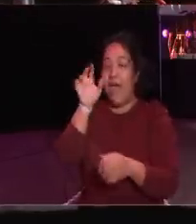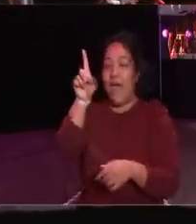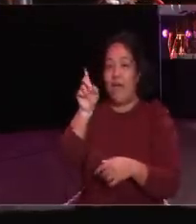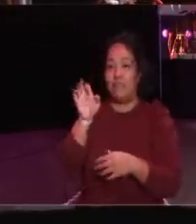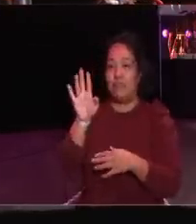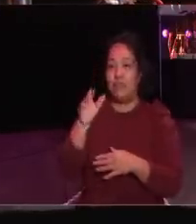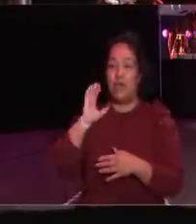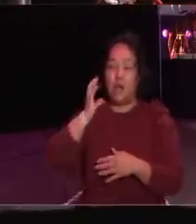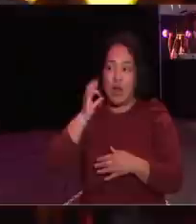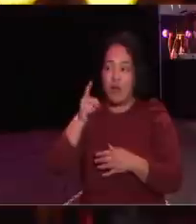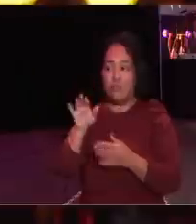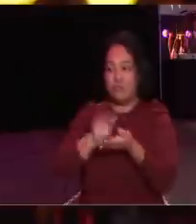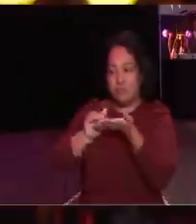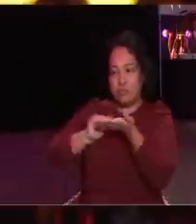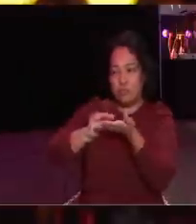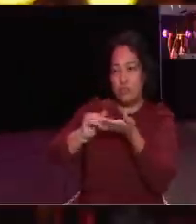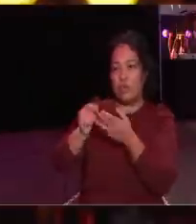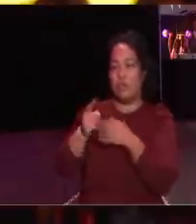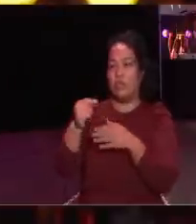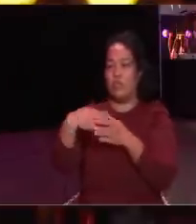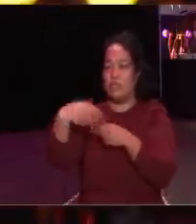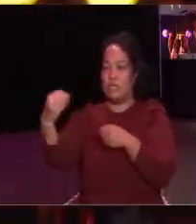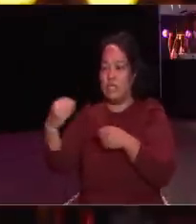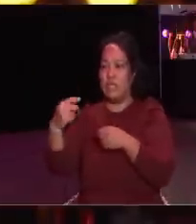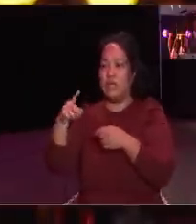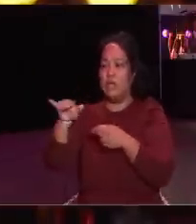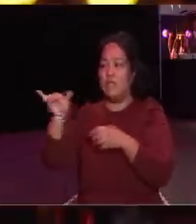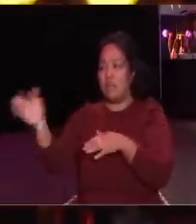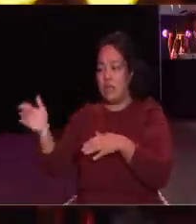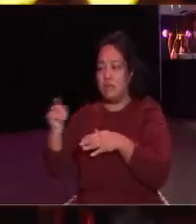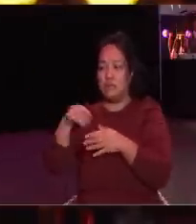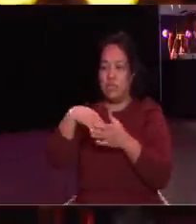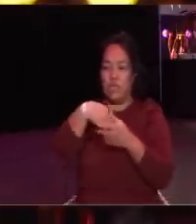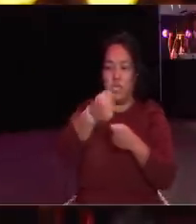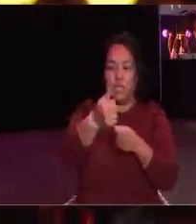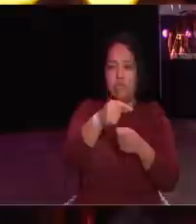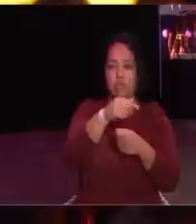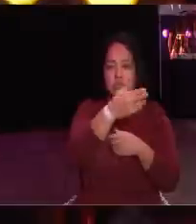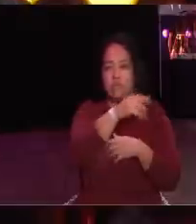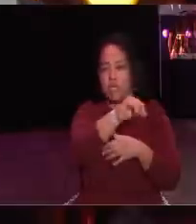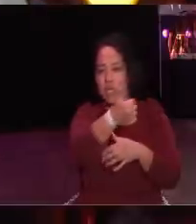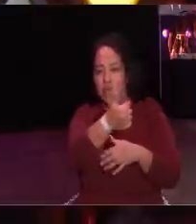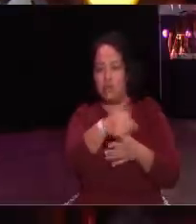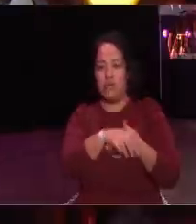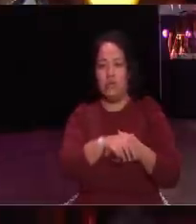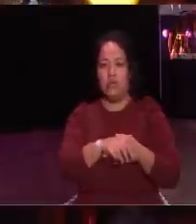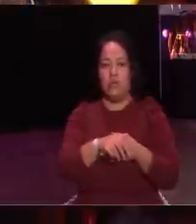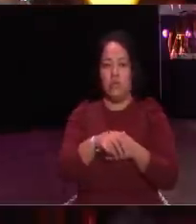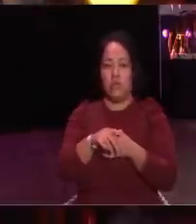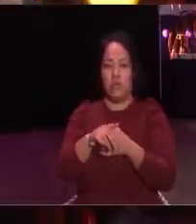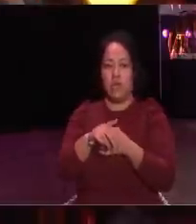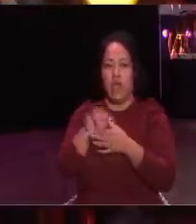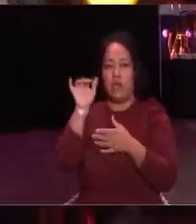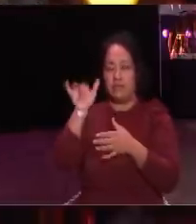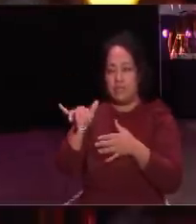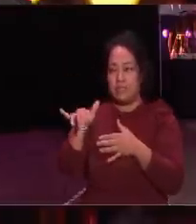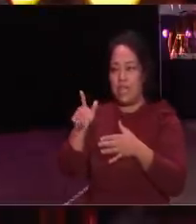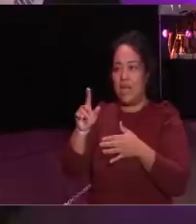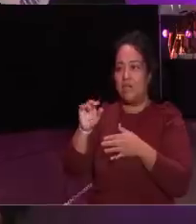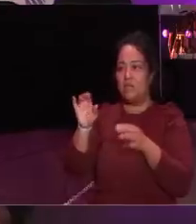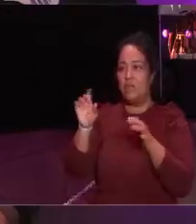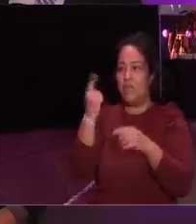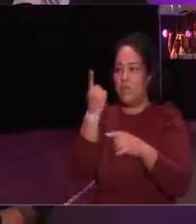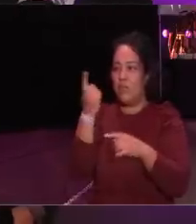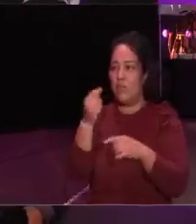dejar esto. Tienes que dejar aquello. And you need to leave the other. Y eso solamente lo hace el poder del Espíritu Santo. And that is only done